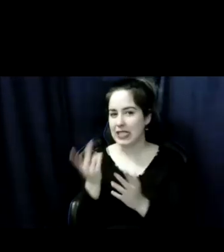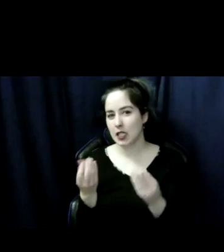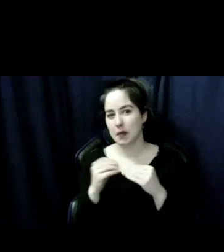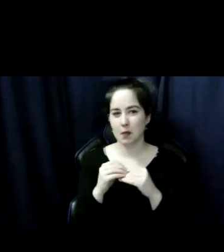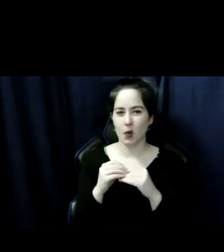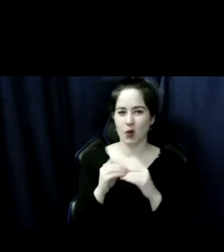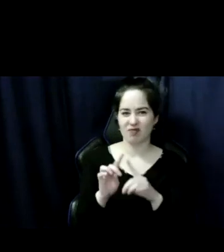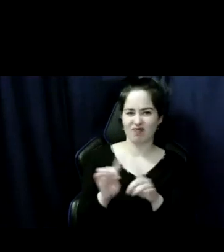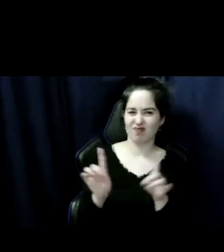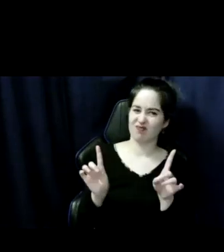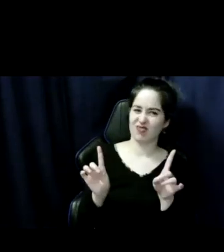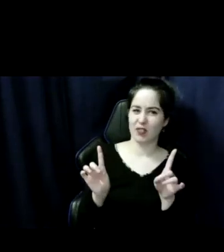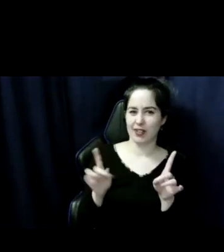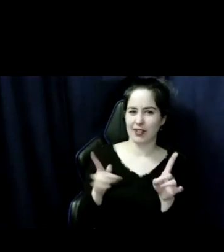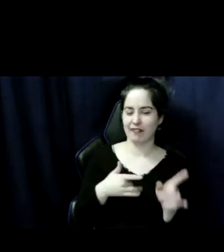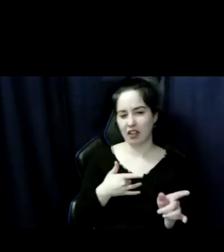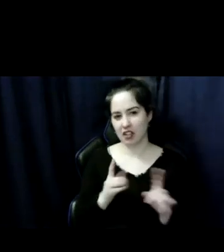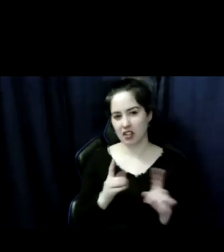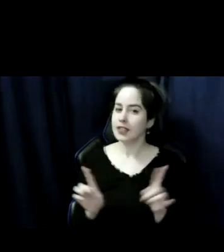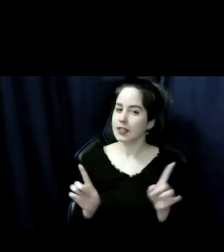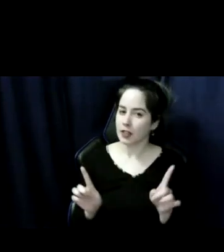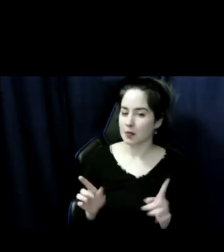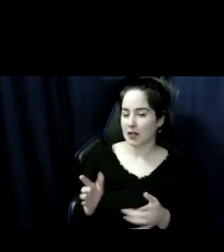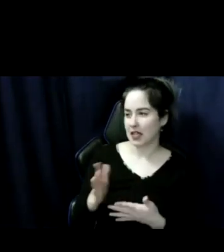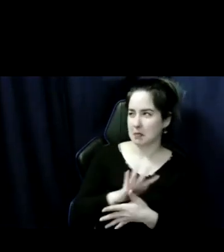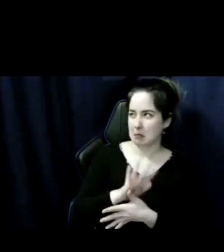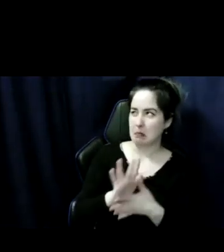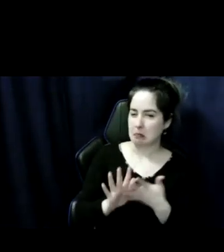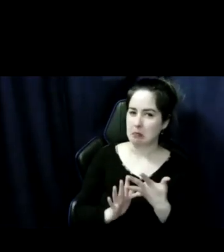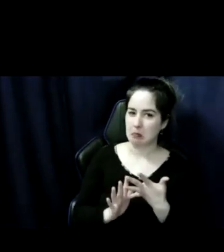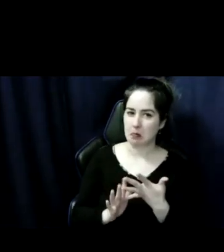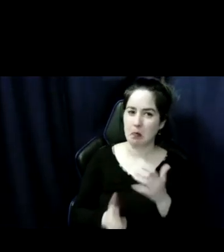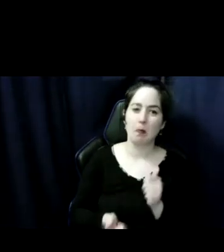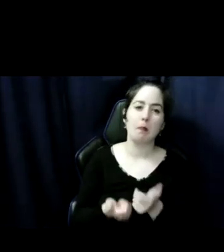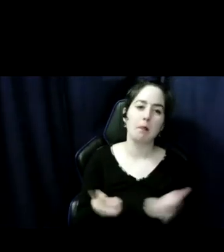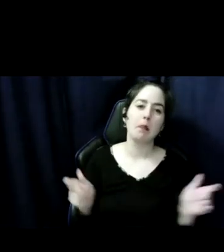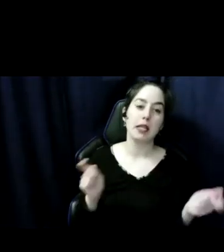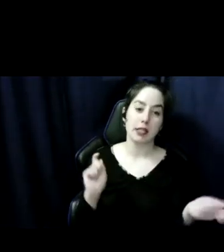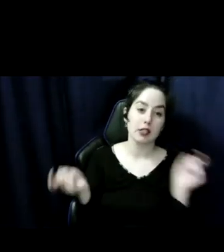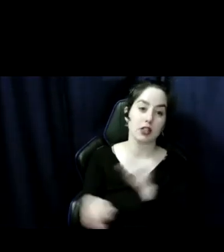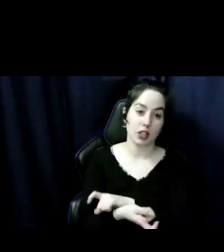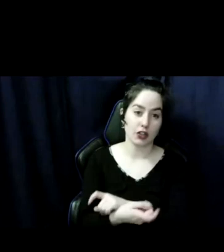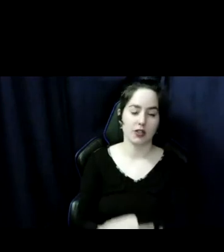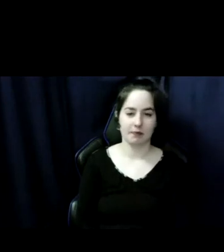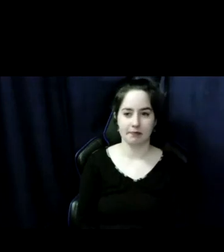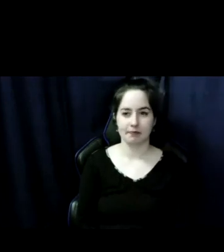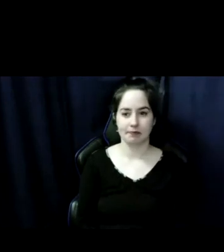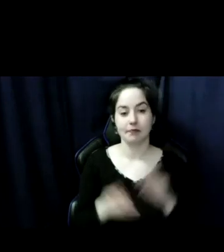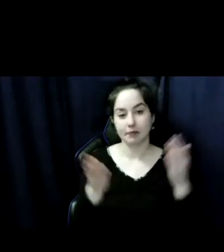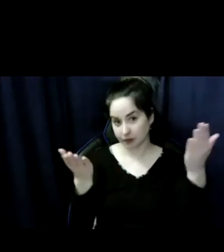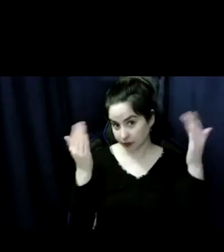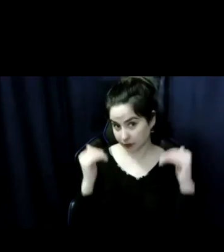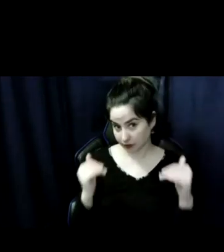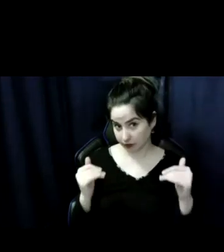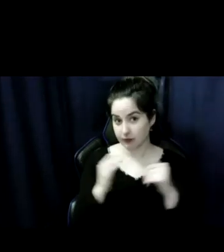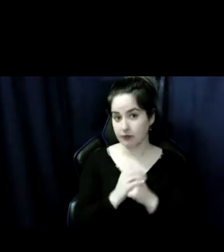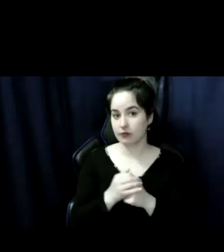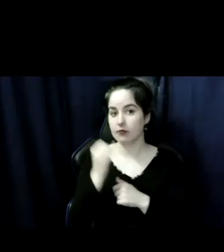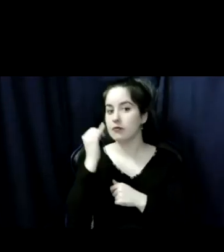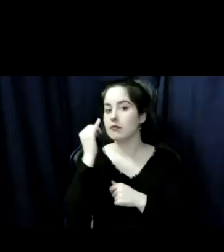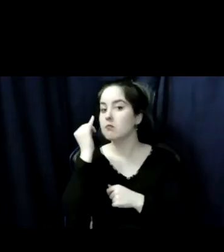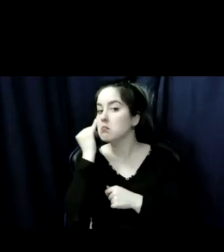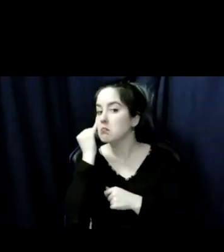different. Those are the main things I'd say. If we work with various schools in the neighborhoods,